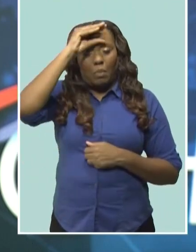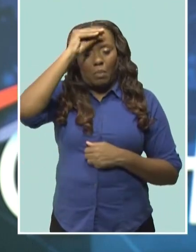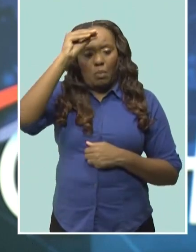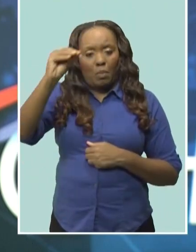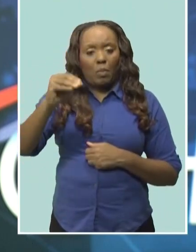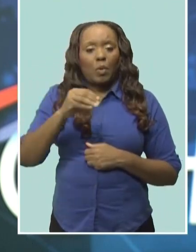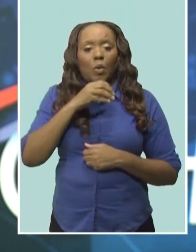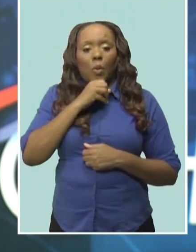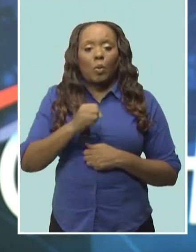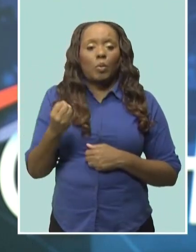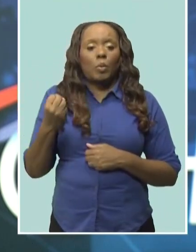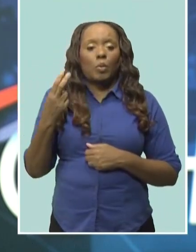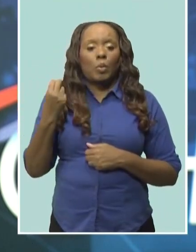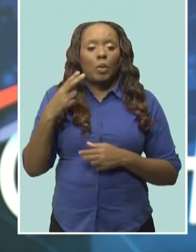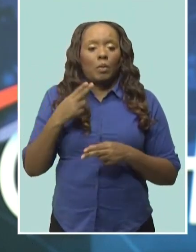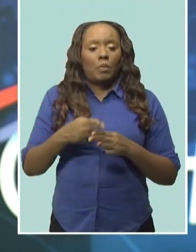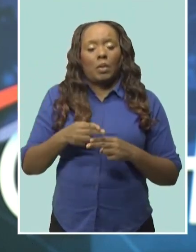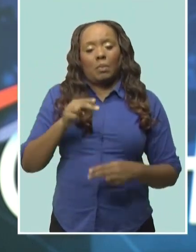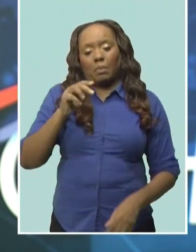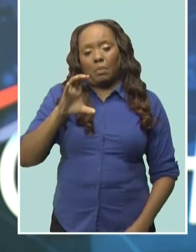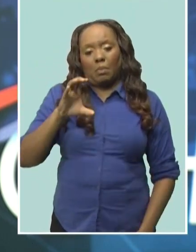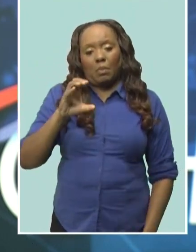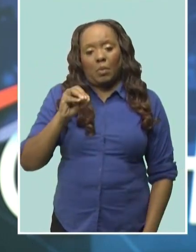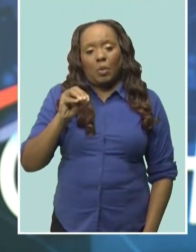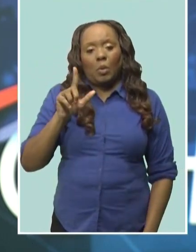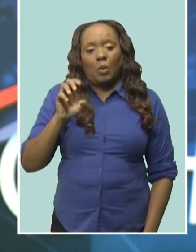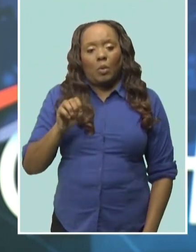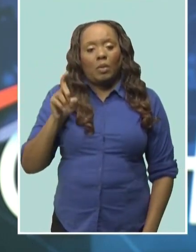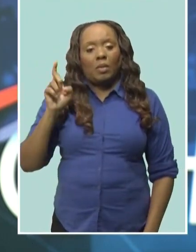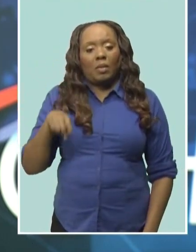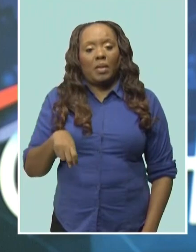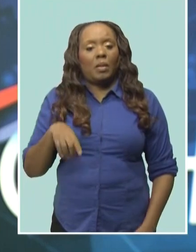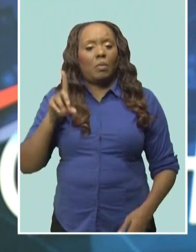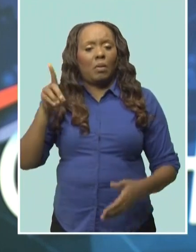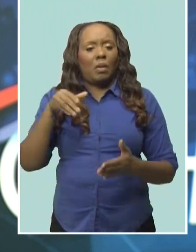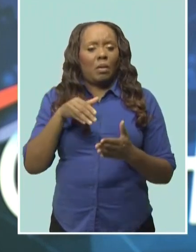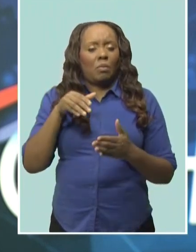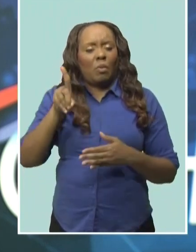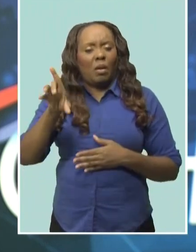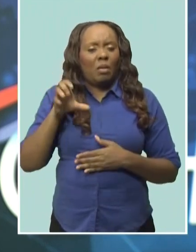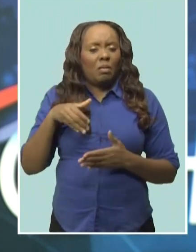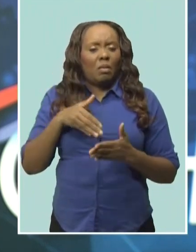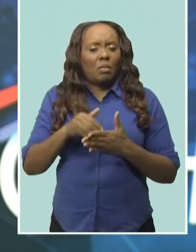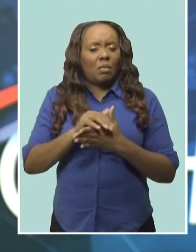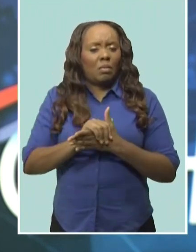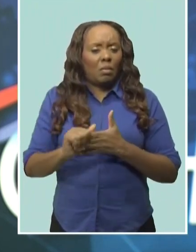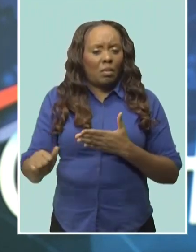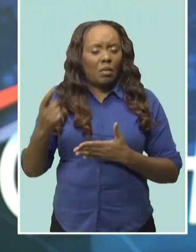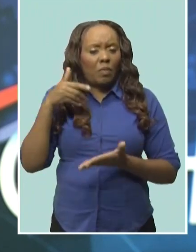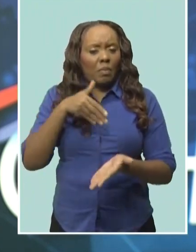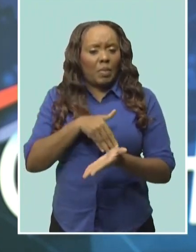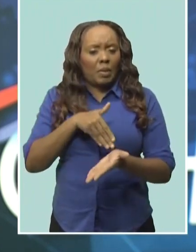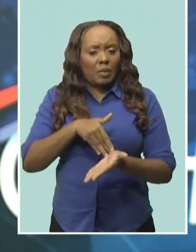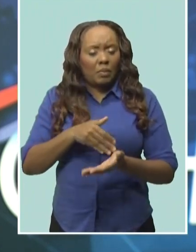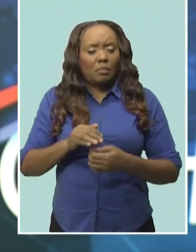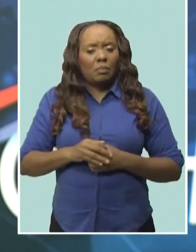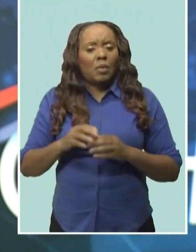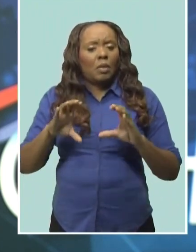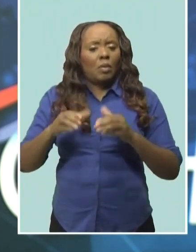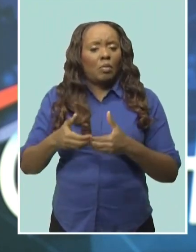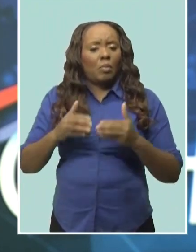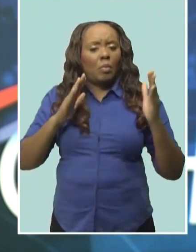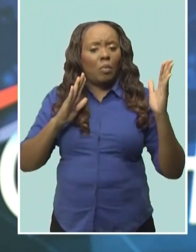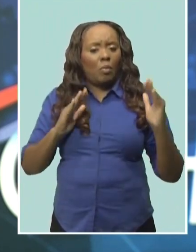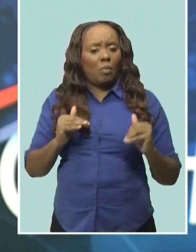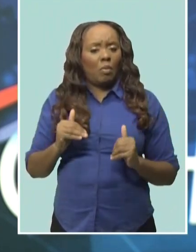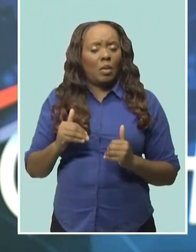12-year-old Cole Scantlebury is in need of $100,000 to address urgent medical needs, and the group is hoping to raise money through a